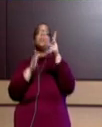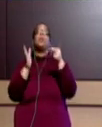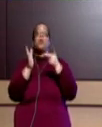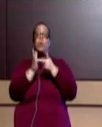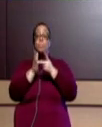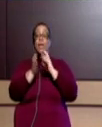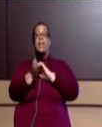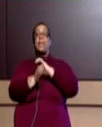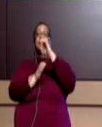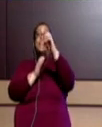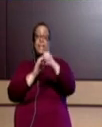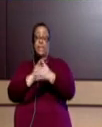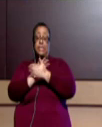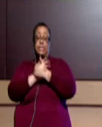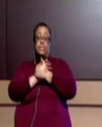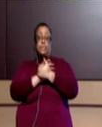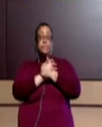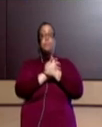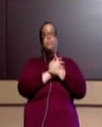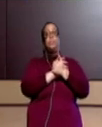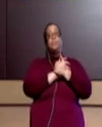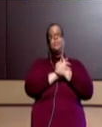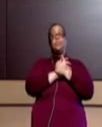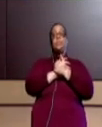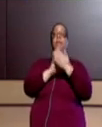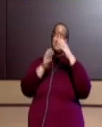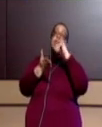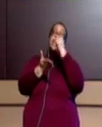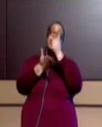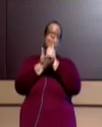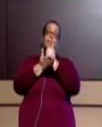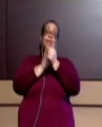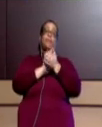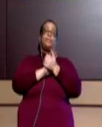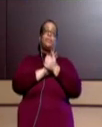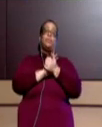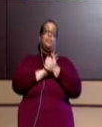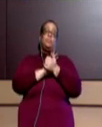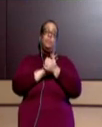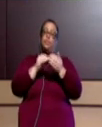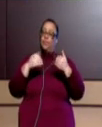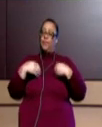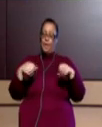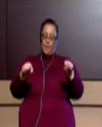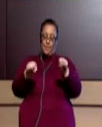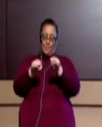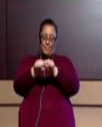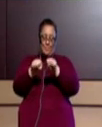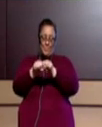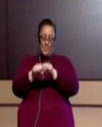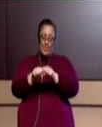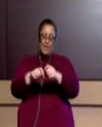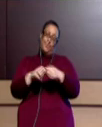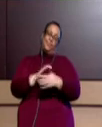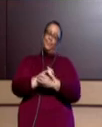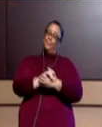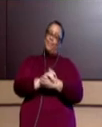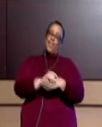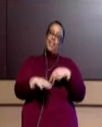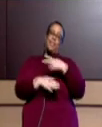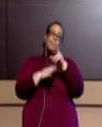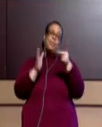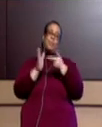end. Amen. I'm going to let them go rest their feet. Amen. They have on high heels tonight. God bless them. They'll be back